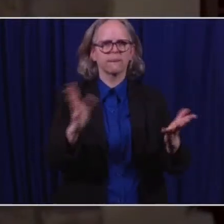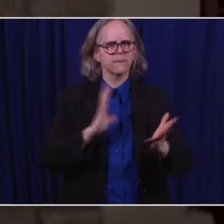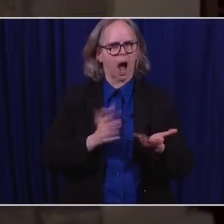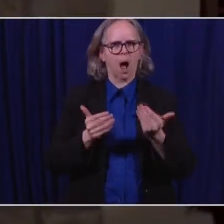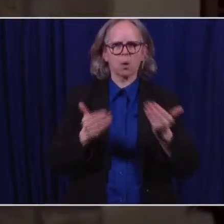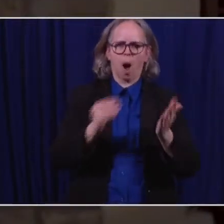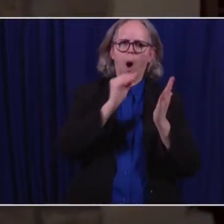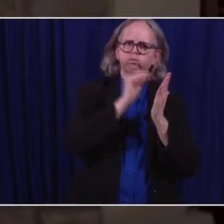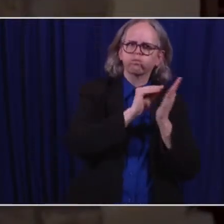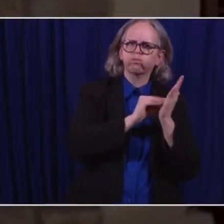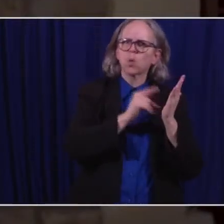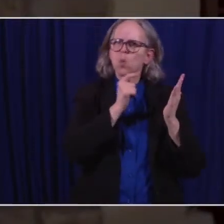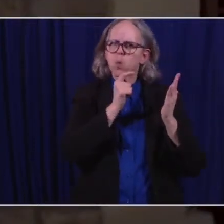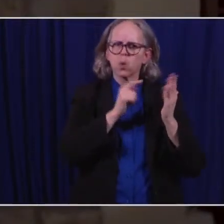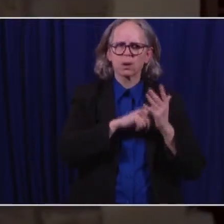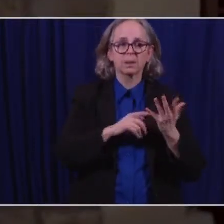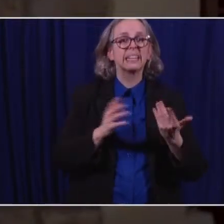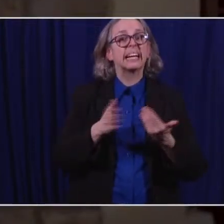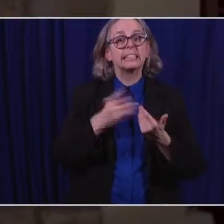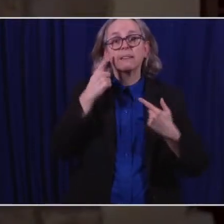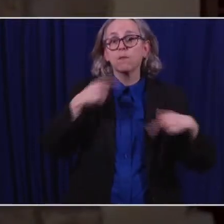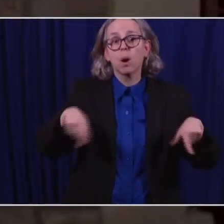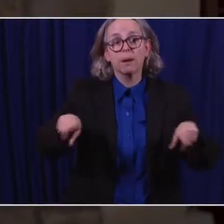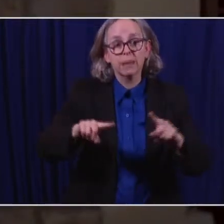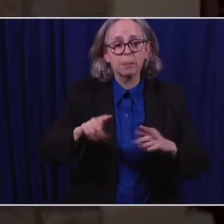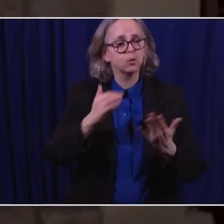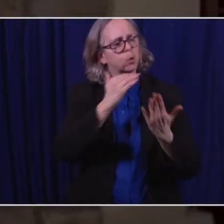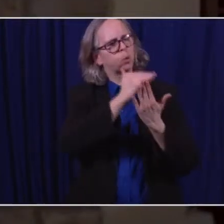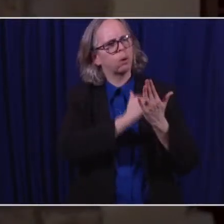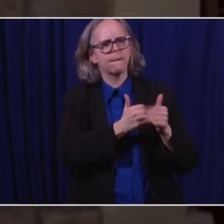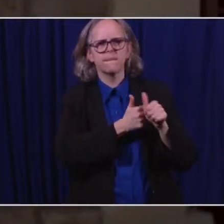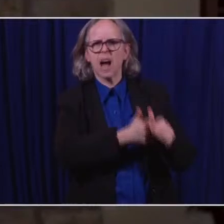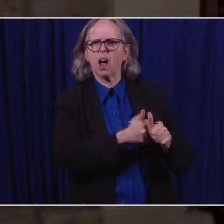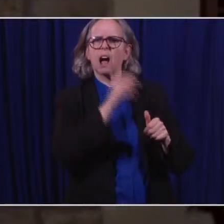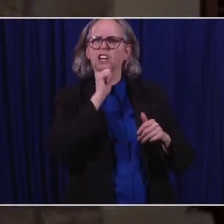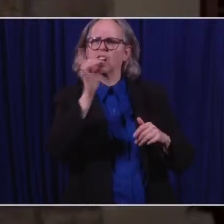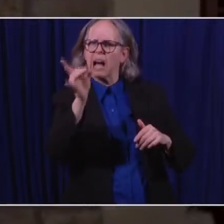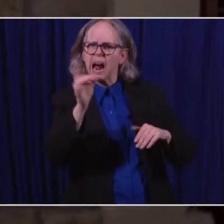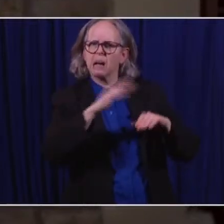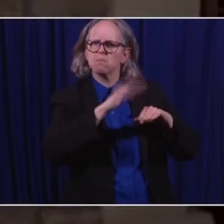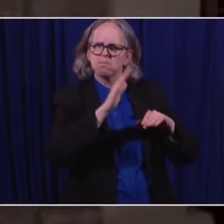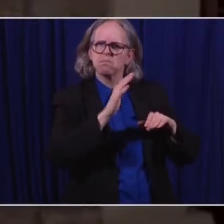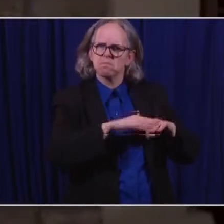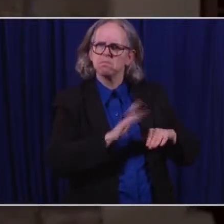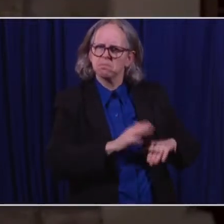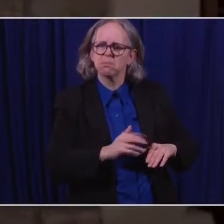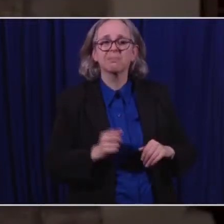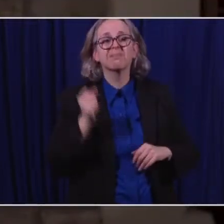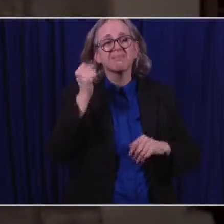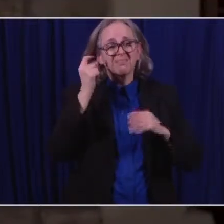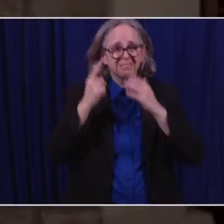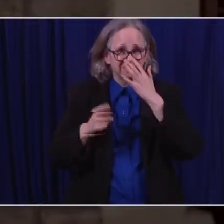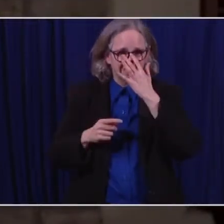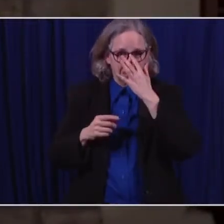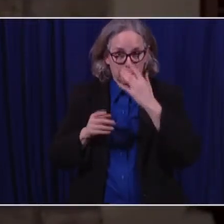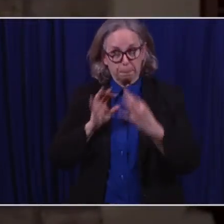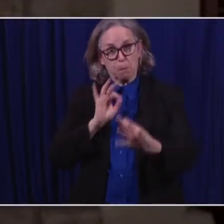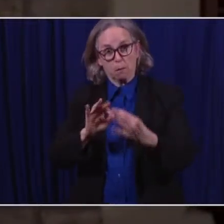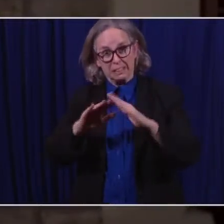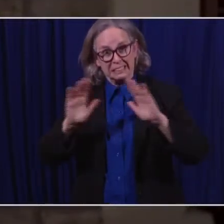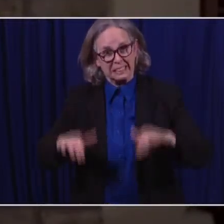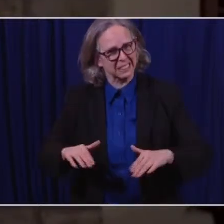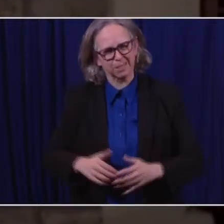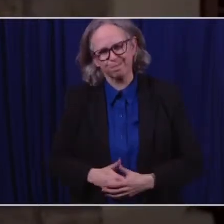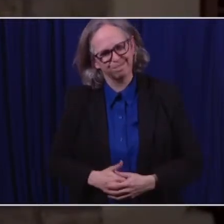just because of the list that they already created. So no perfect way of doing this.